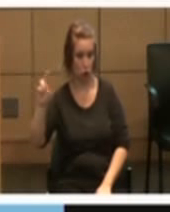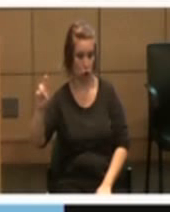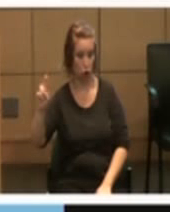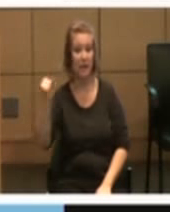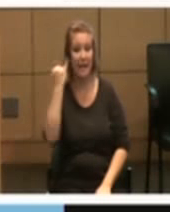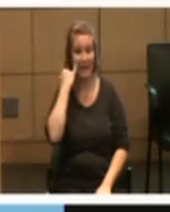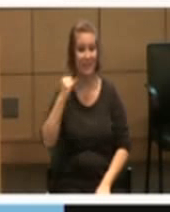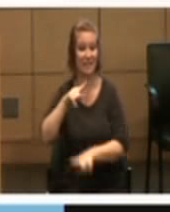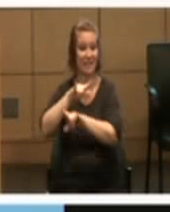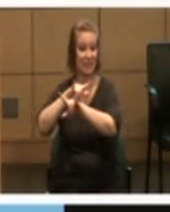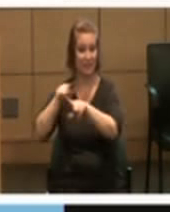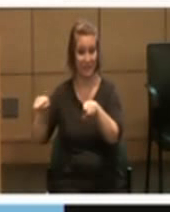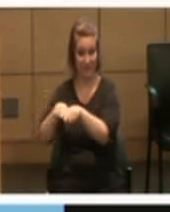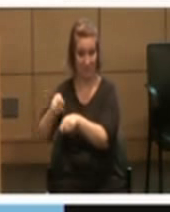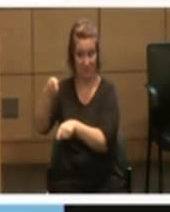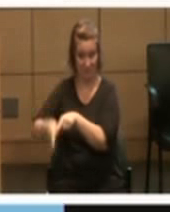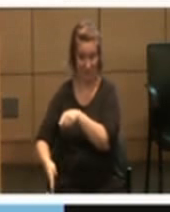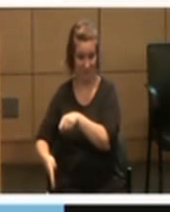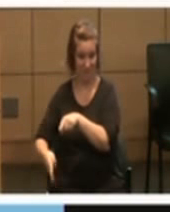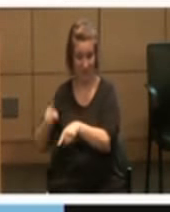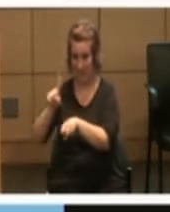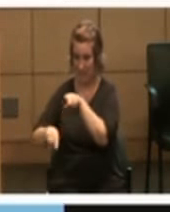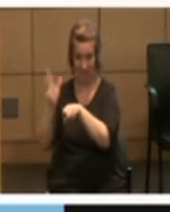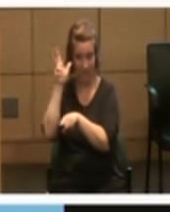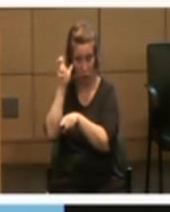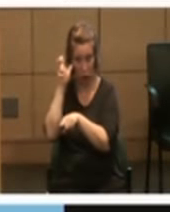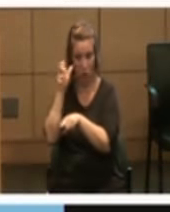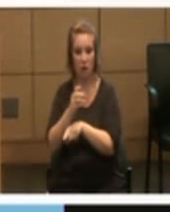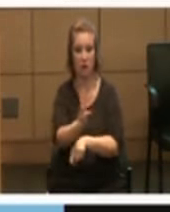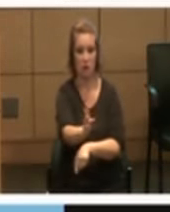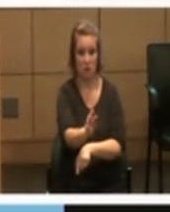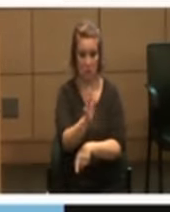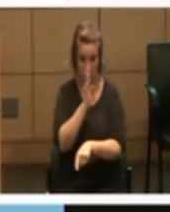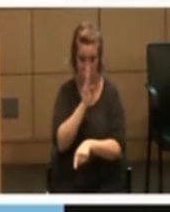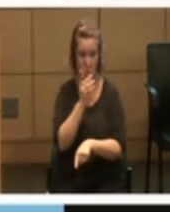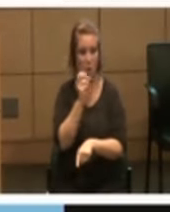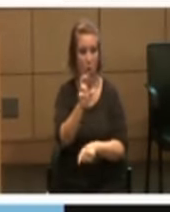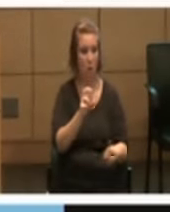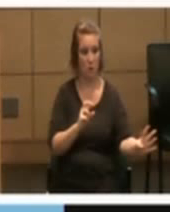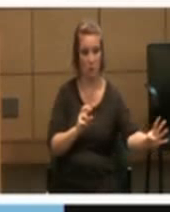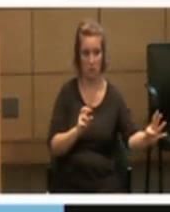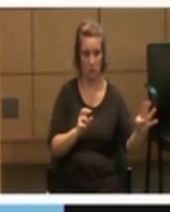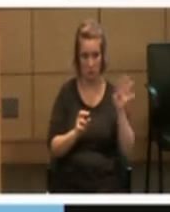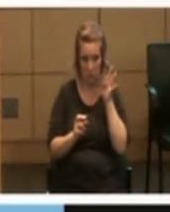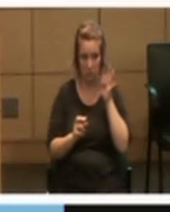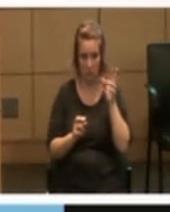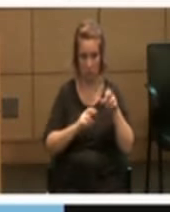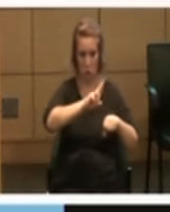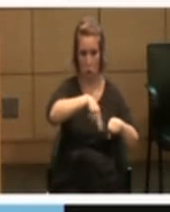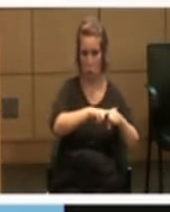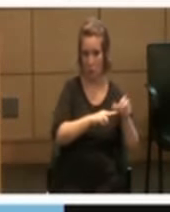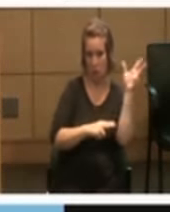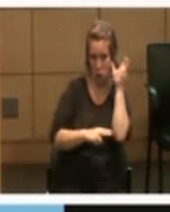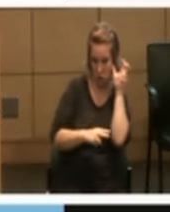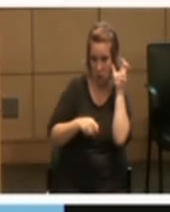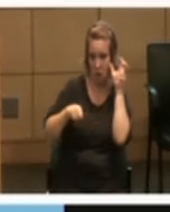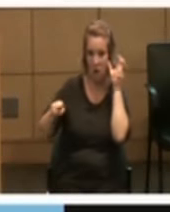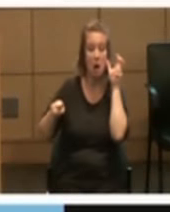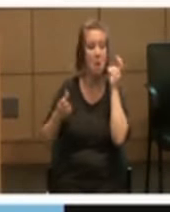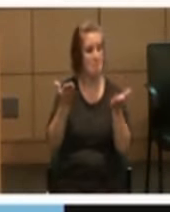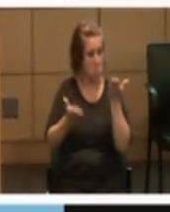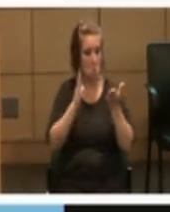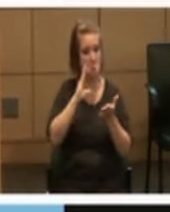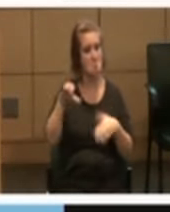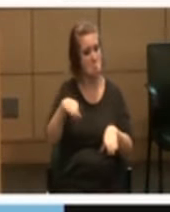to be on the side of the hearing loss and the target speech is either in the front or on the side of the normal hearing ear, the listener is probably going to